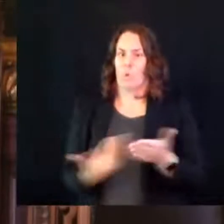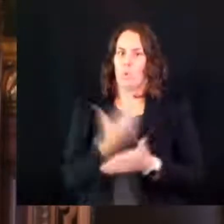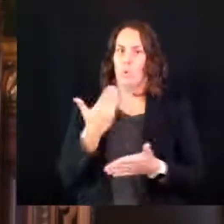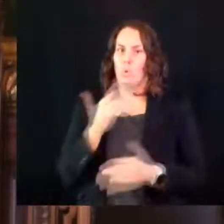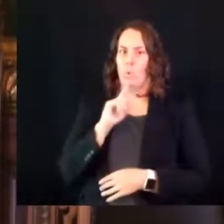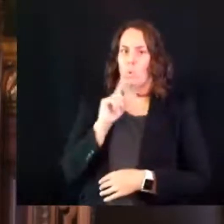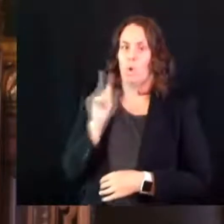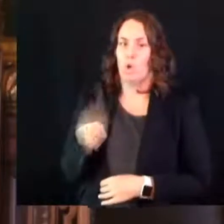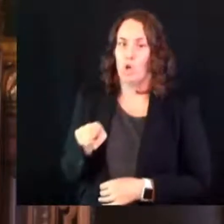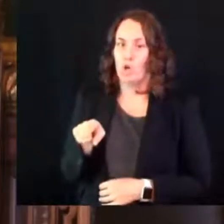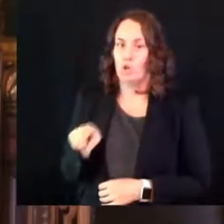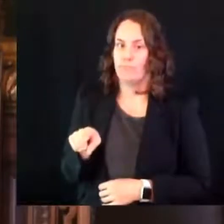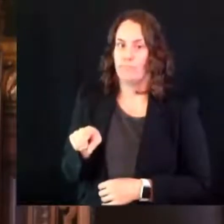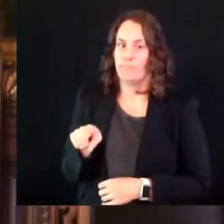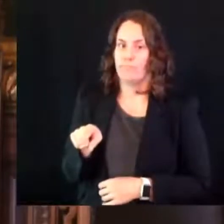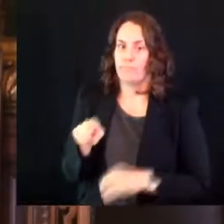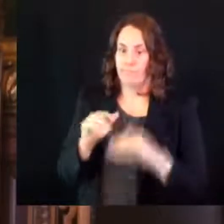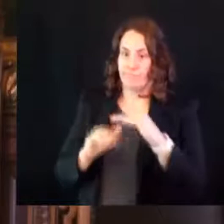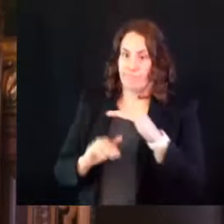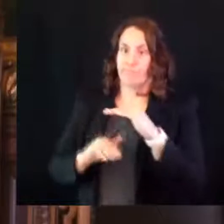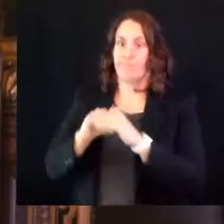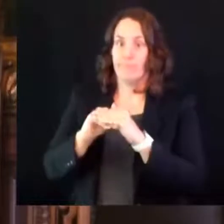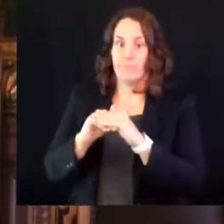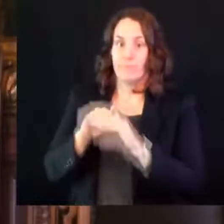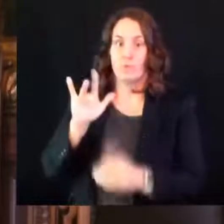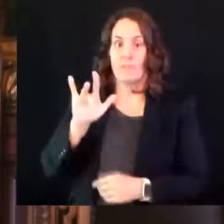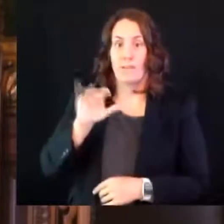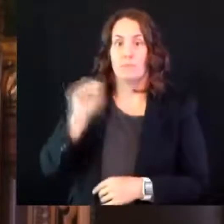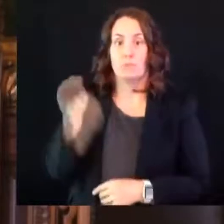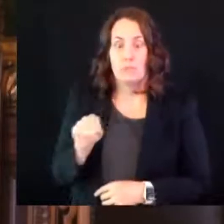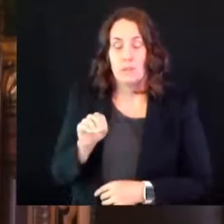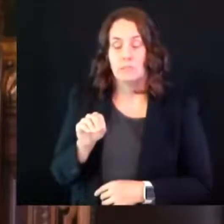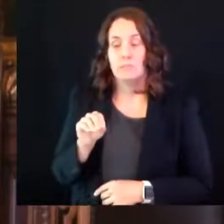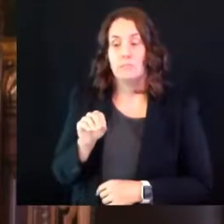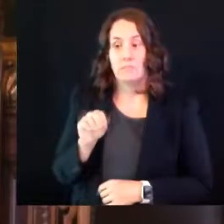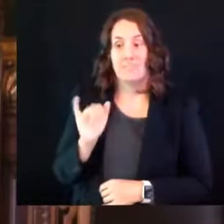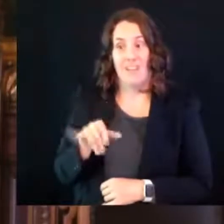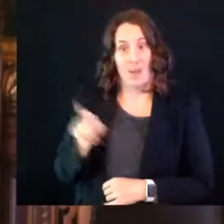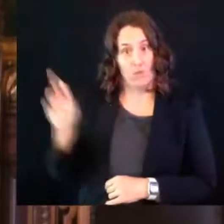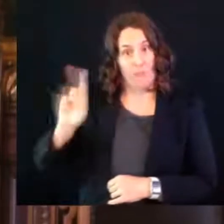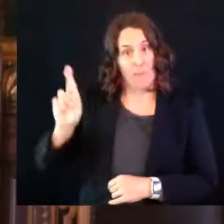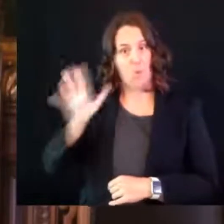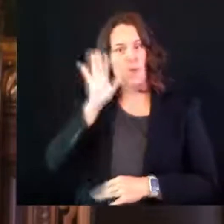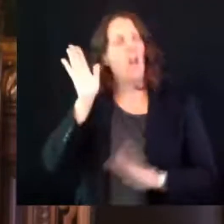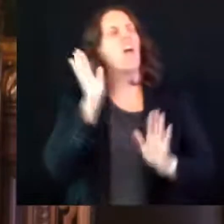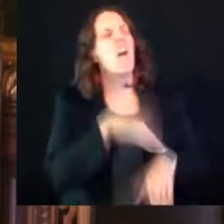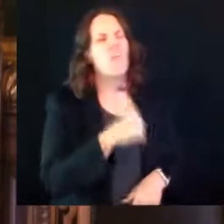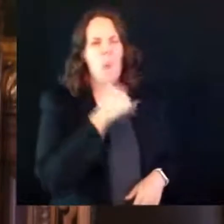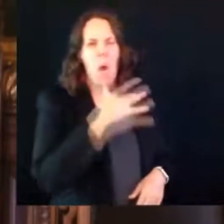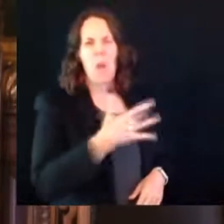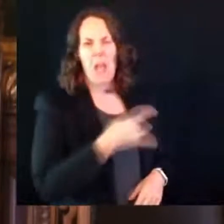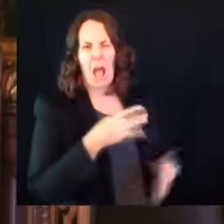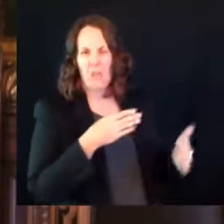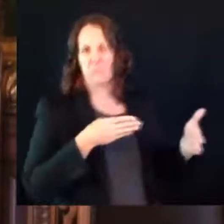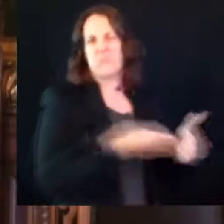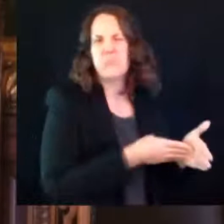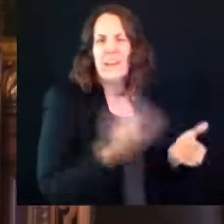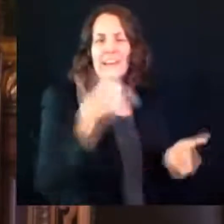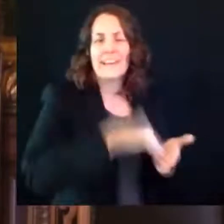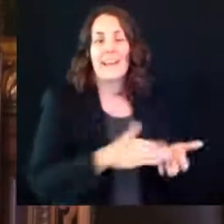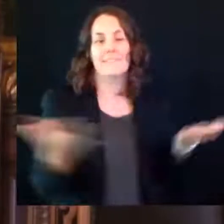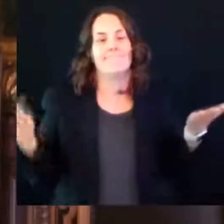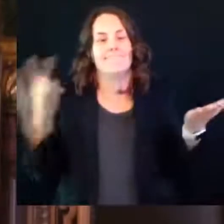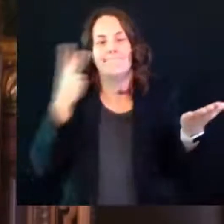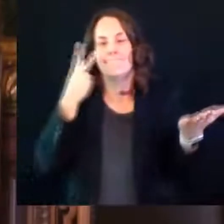authority from DHS authority that the Supreme Court did not touch in the Safer at Home decision. In fact, they